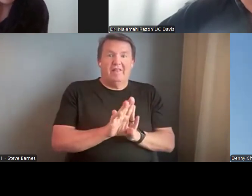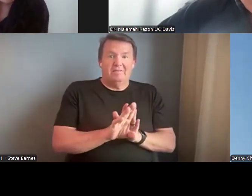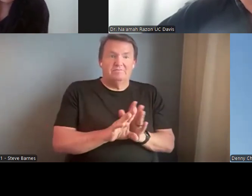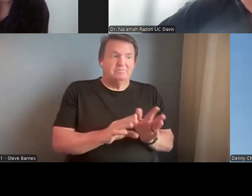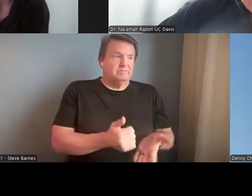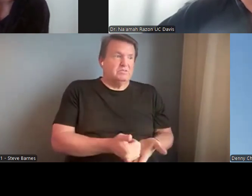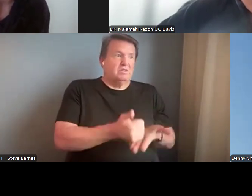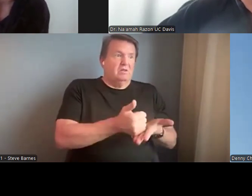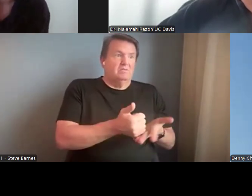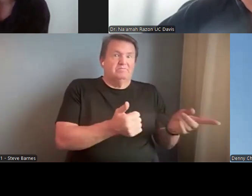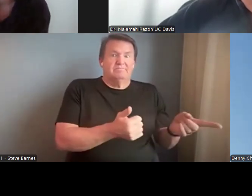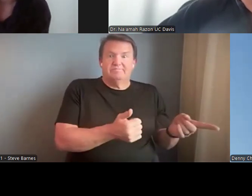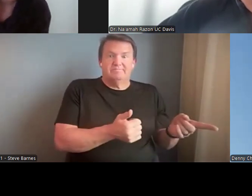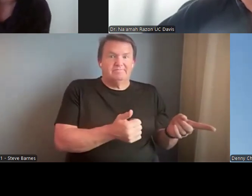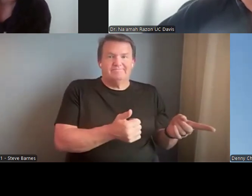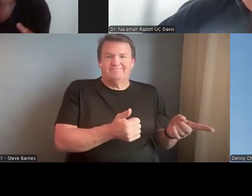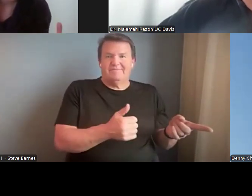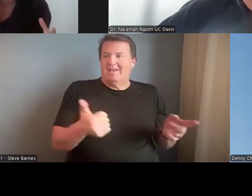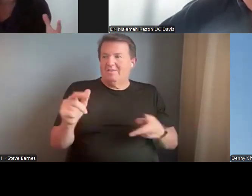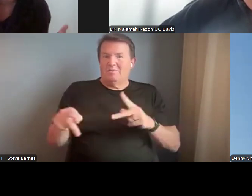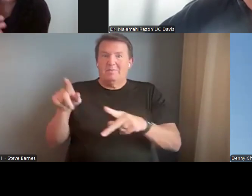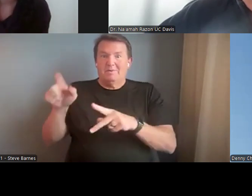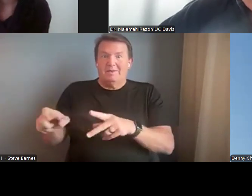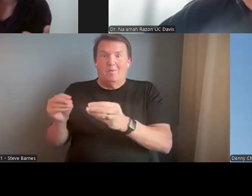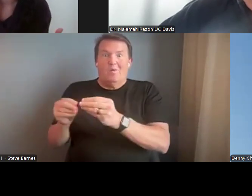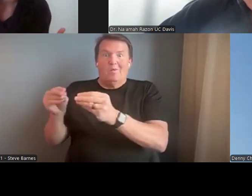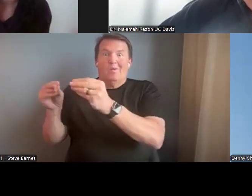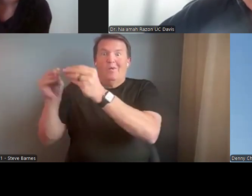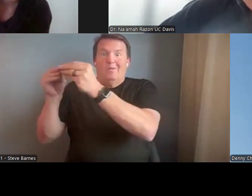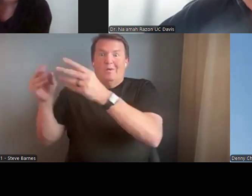So we are hoping to really get that